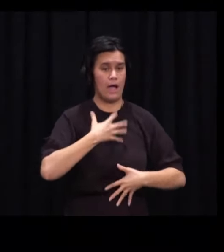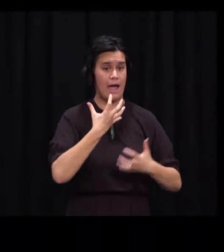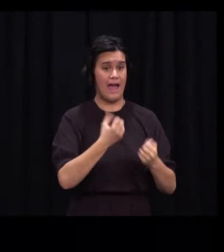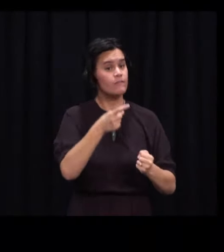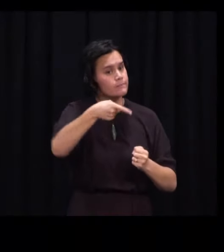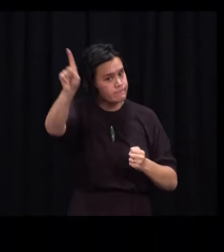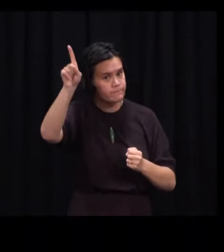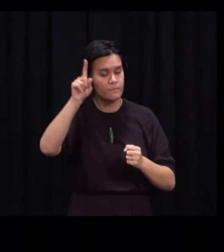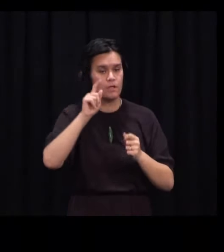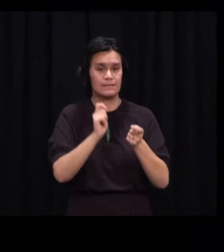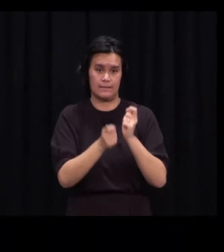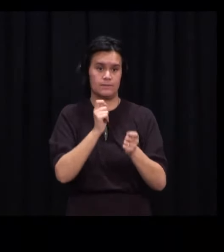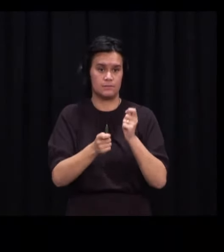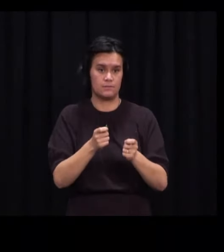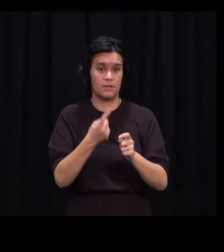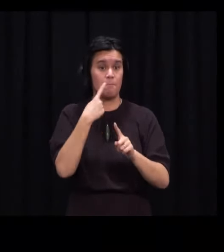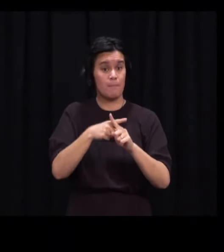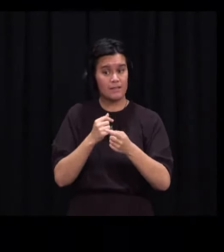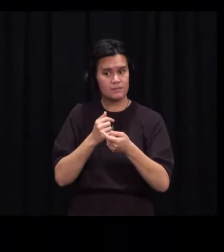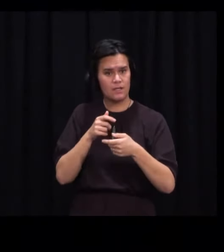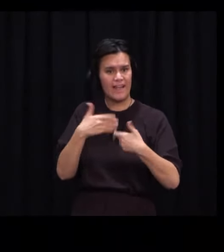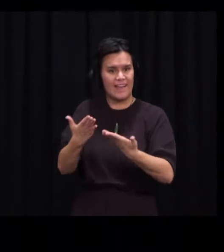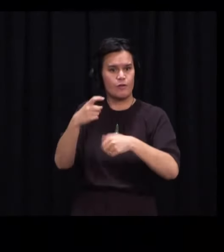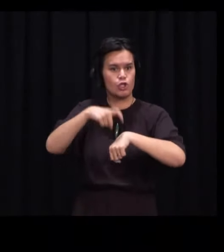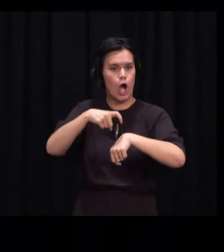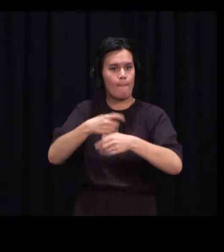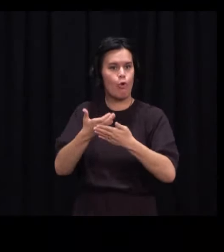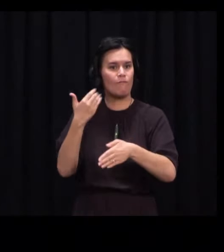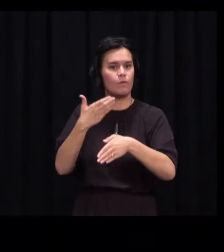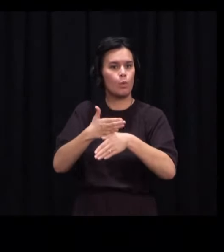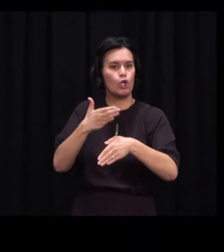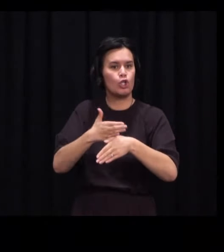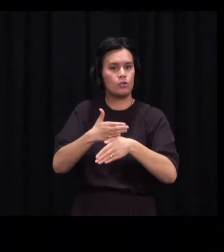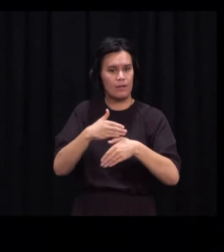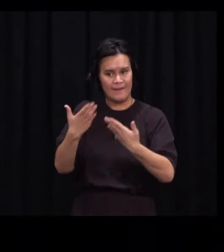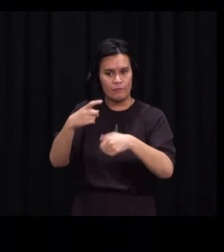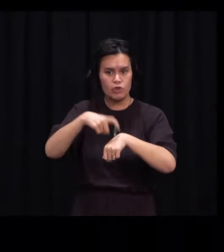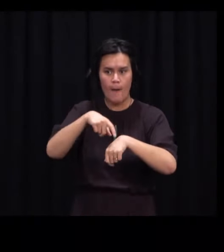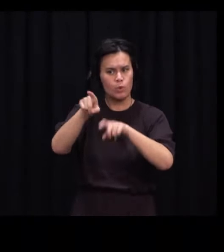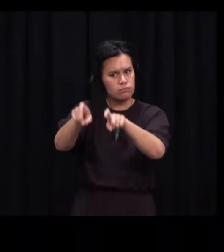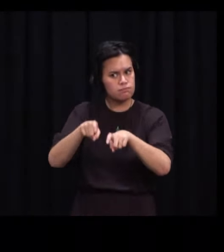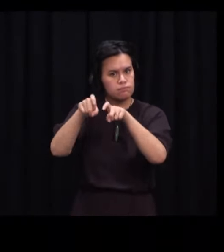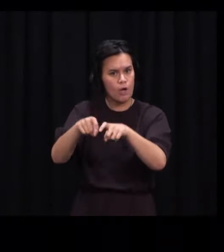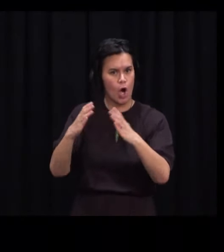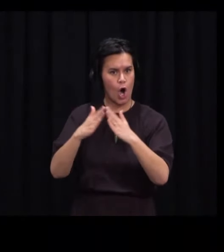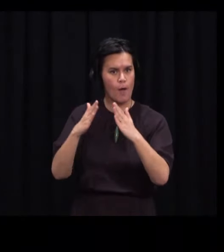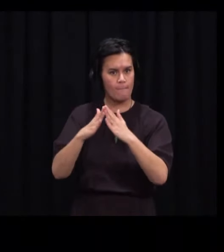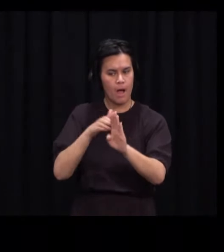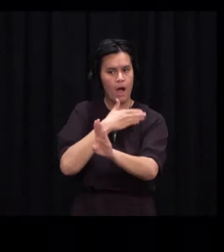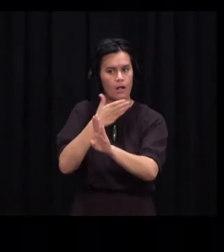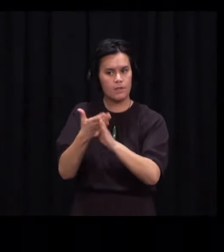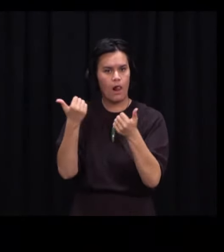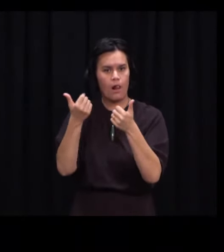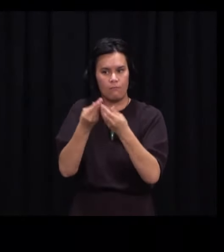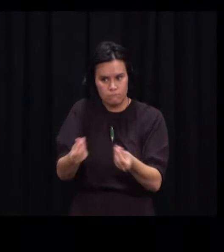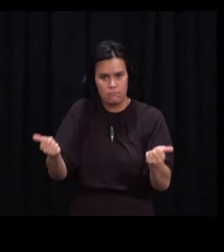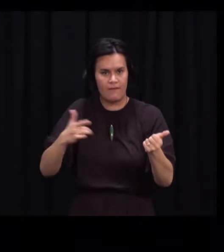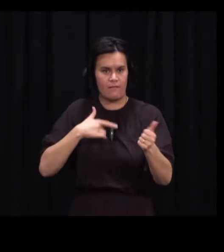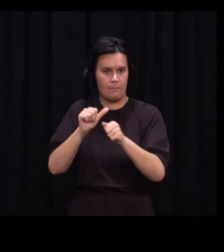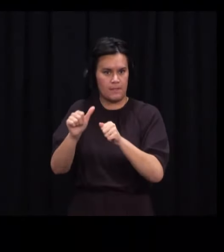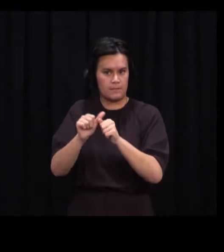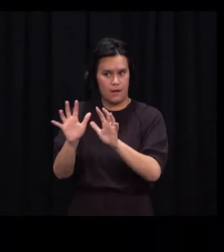get a COVID test and support them to stay at home until they are well. And please encourage and make time for any staff